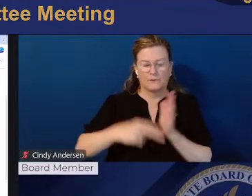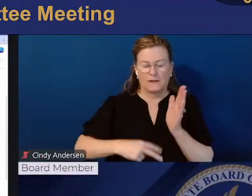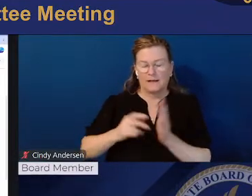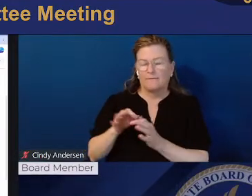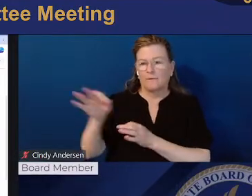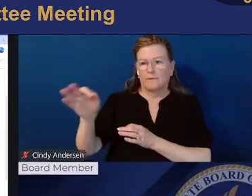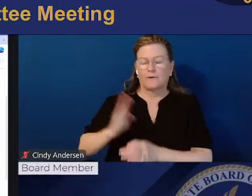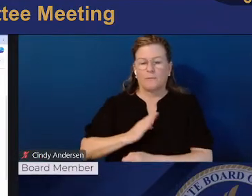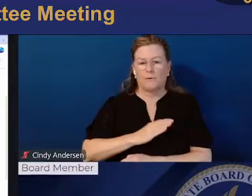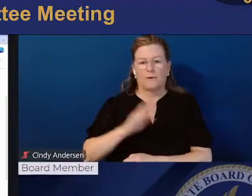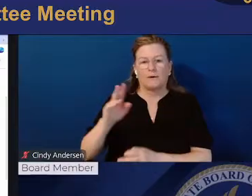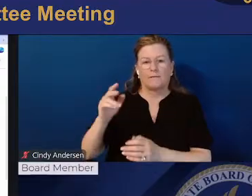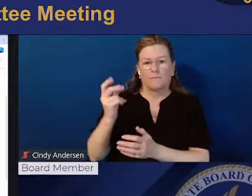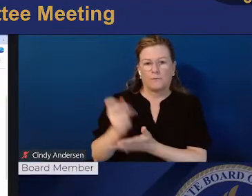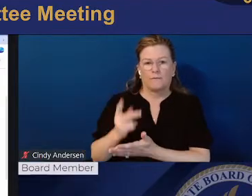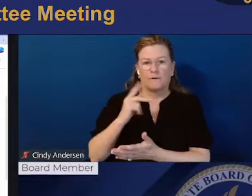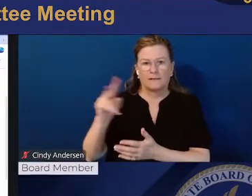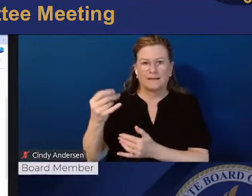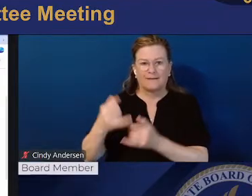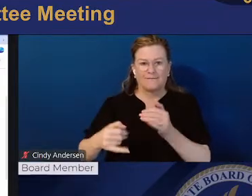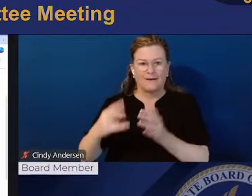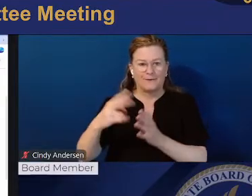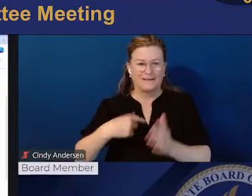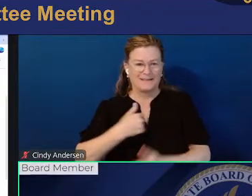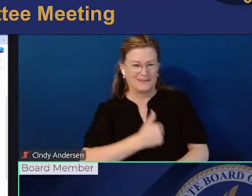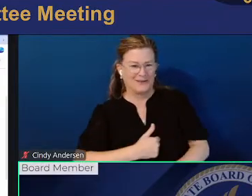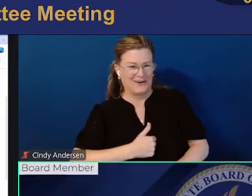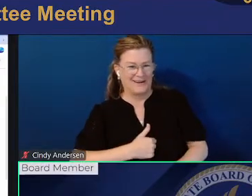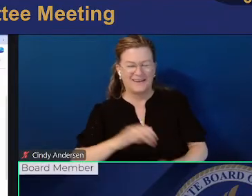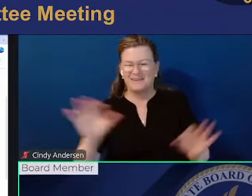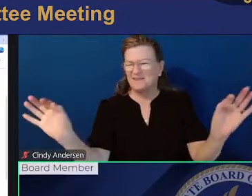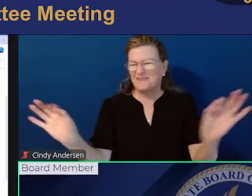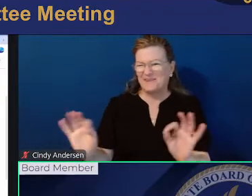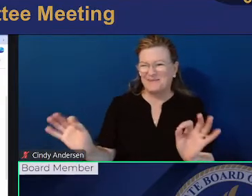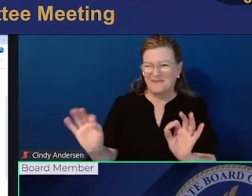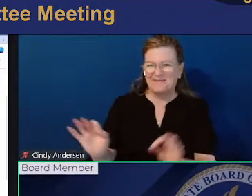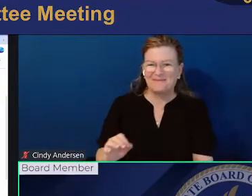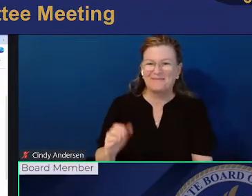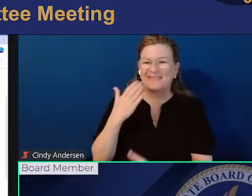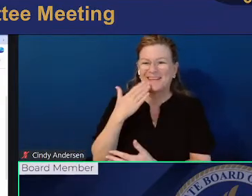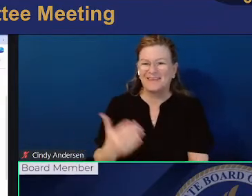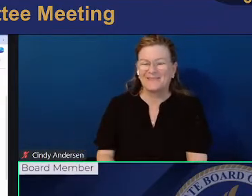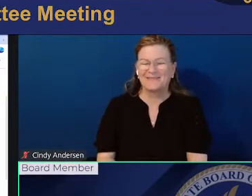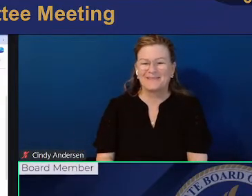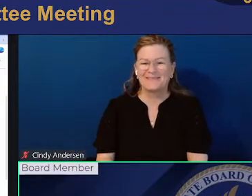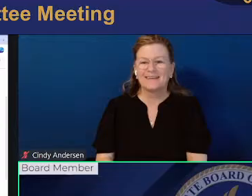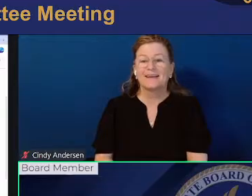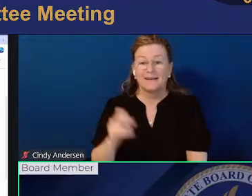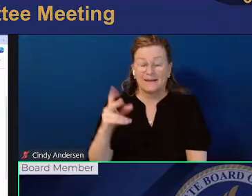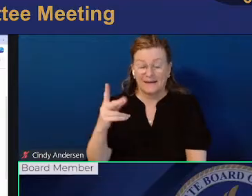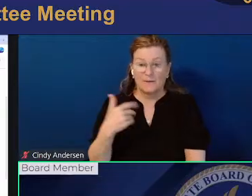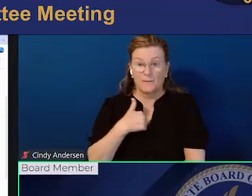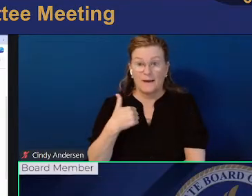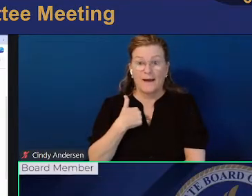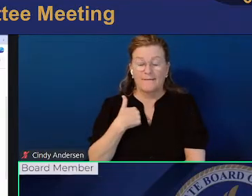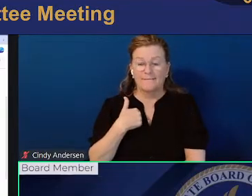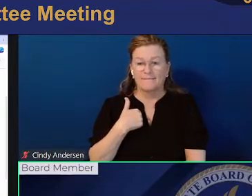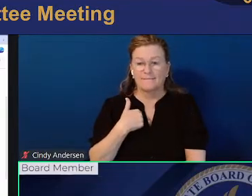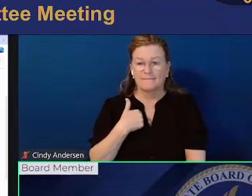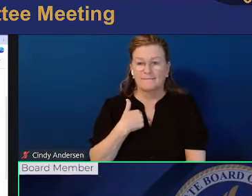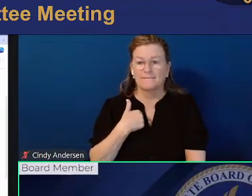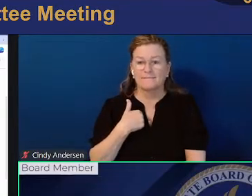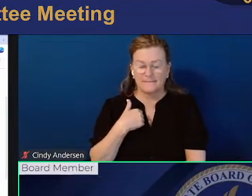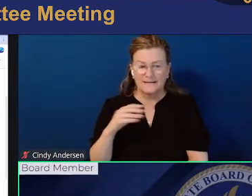approval on second and final reading. I'm sorry, I apologize. Oh, no problem. Thank you. All right, so we have